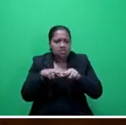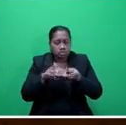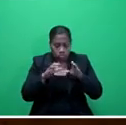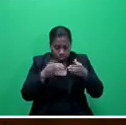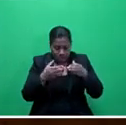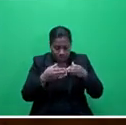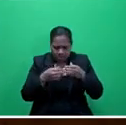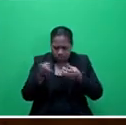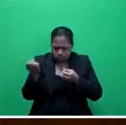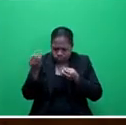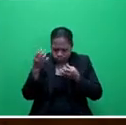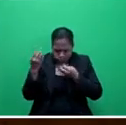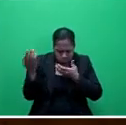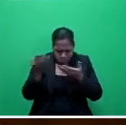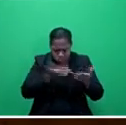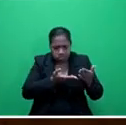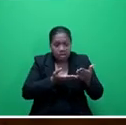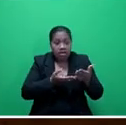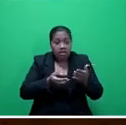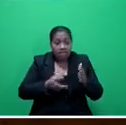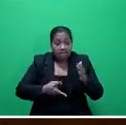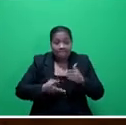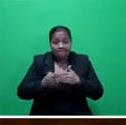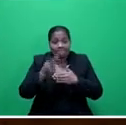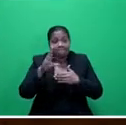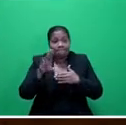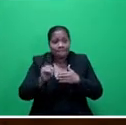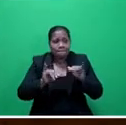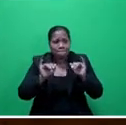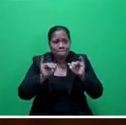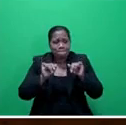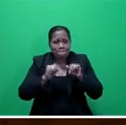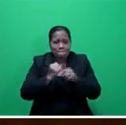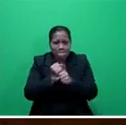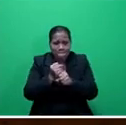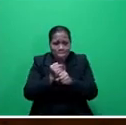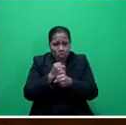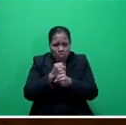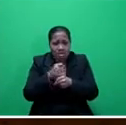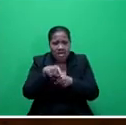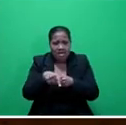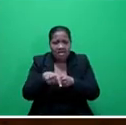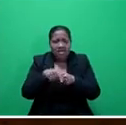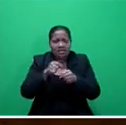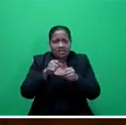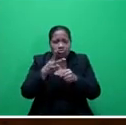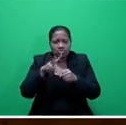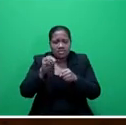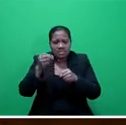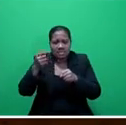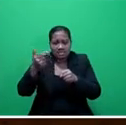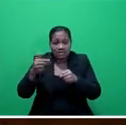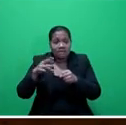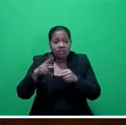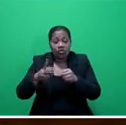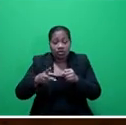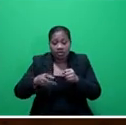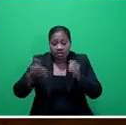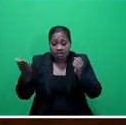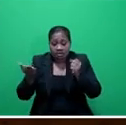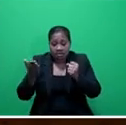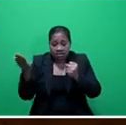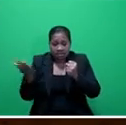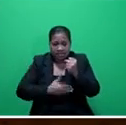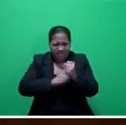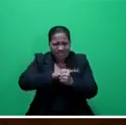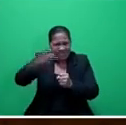that the launch of the Fiji Care Micro Bundle insurance product in 2017 for cane farmers, the cover was